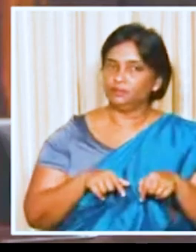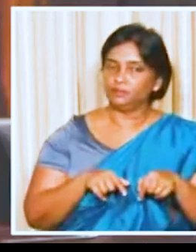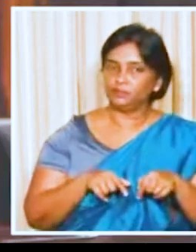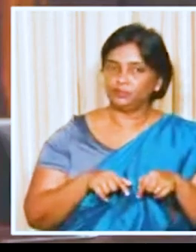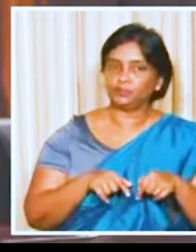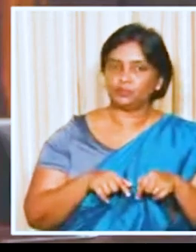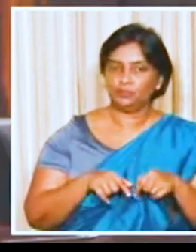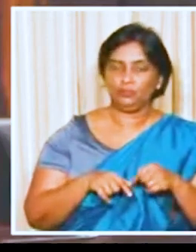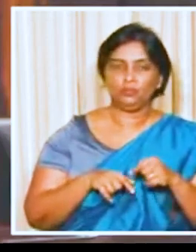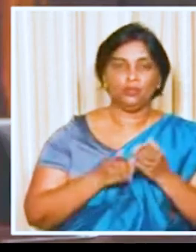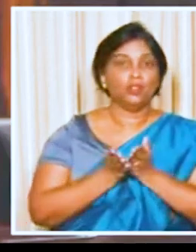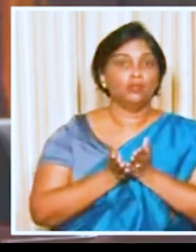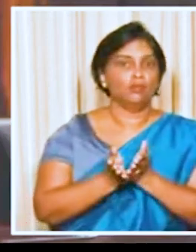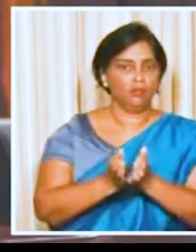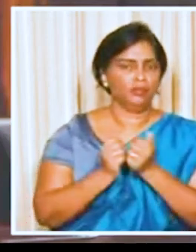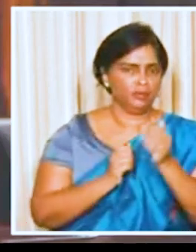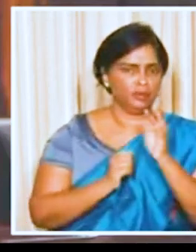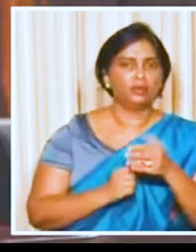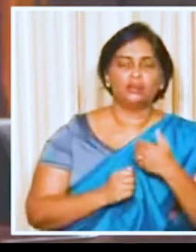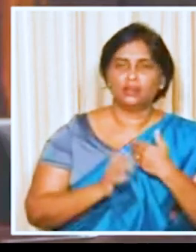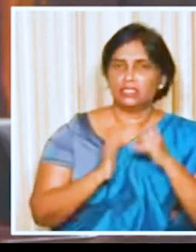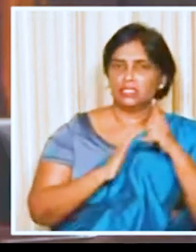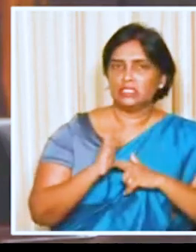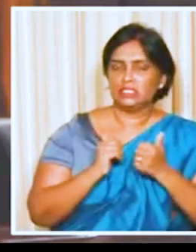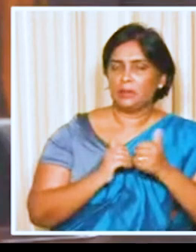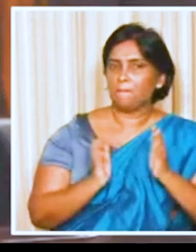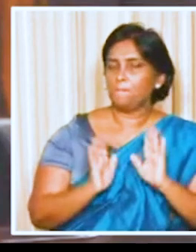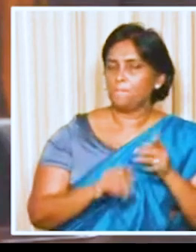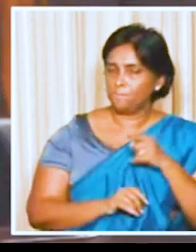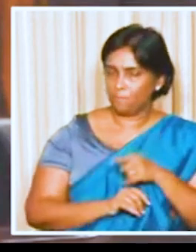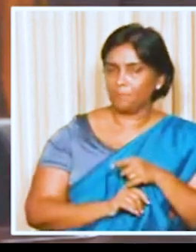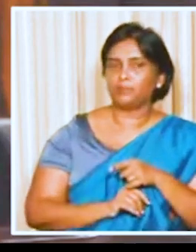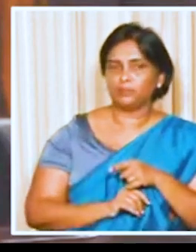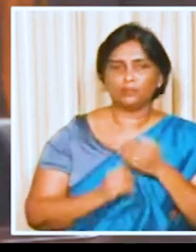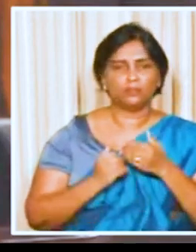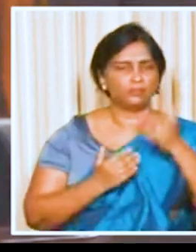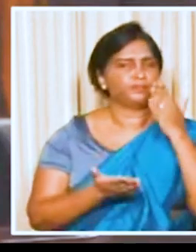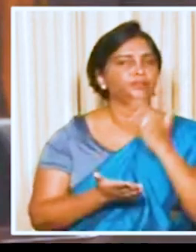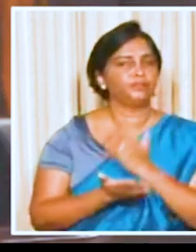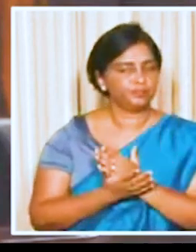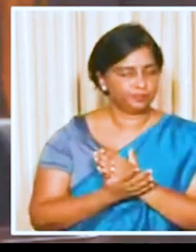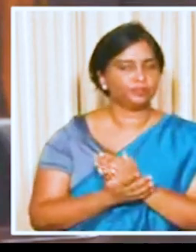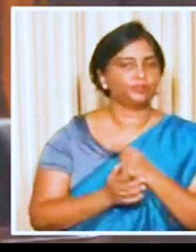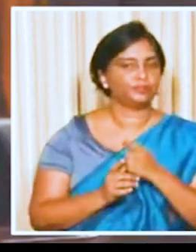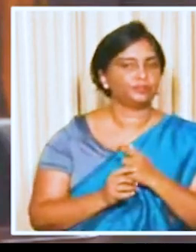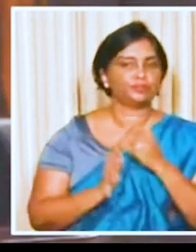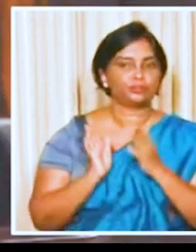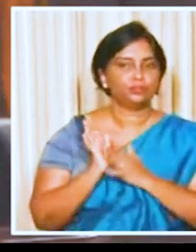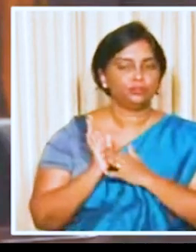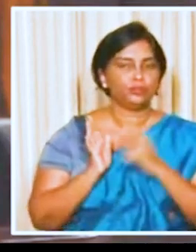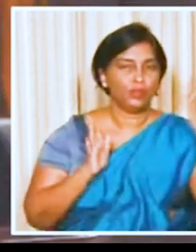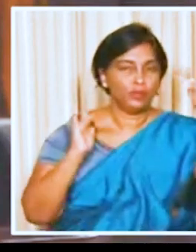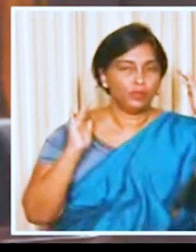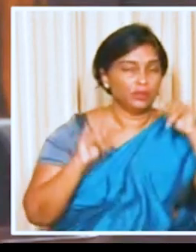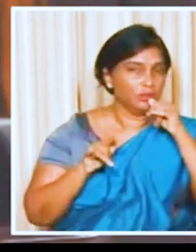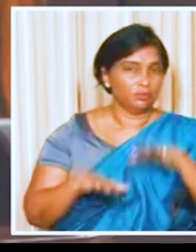suspended. It will restart in January. I was told that it could be due to the weather or the monsoon season. I'm not too sure. But I think